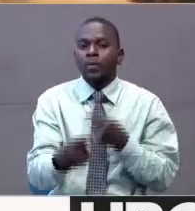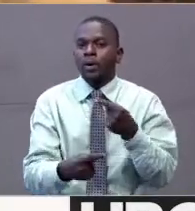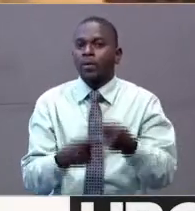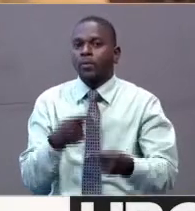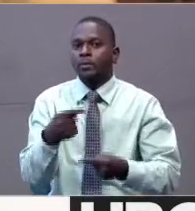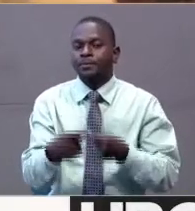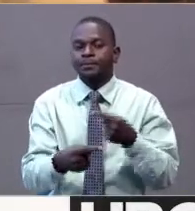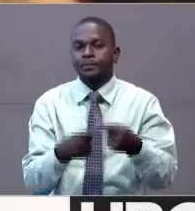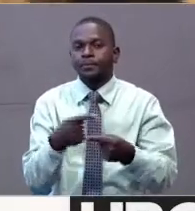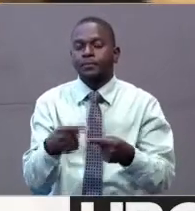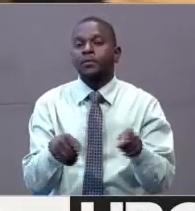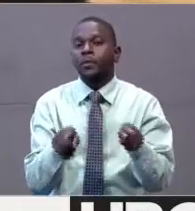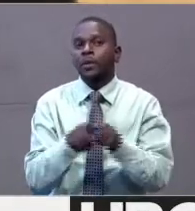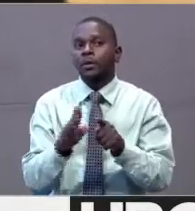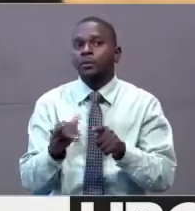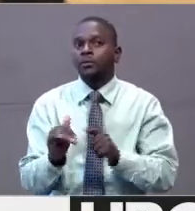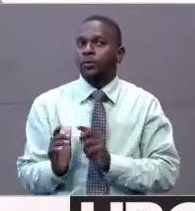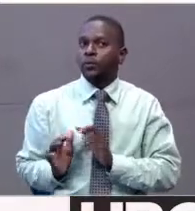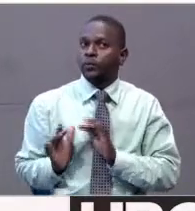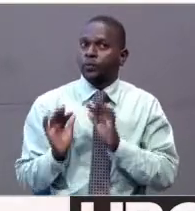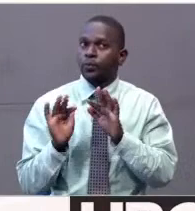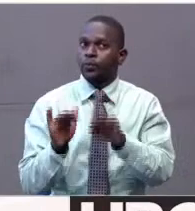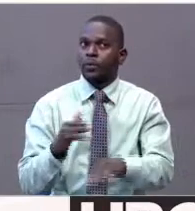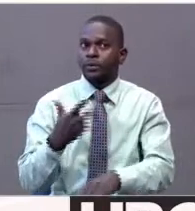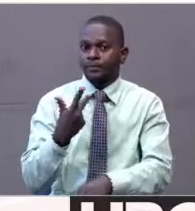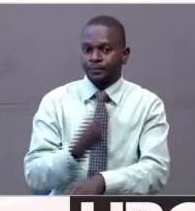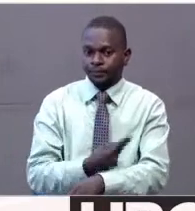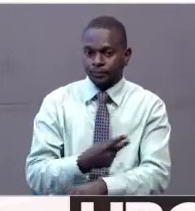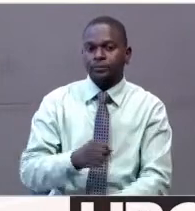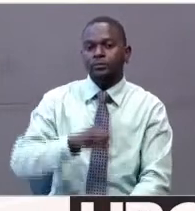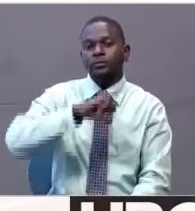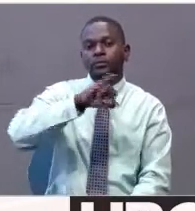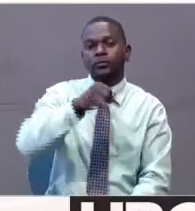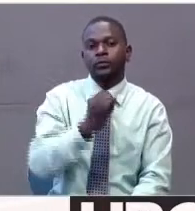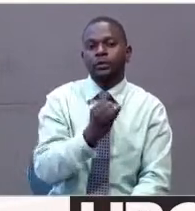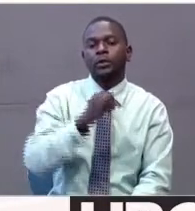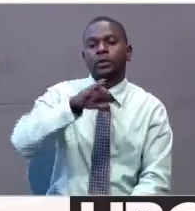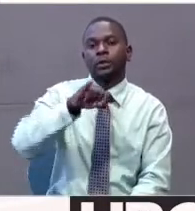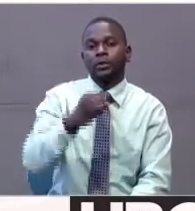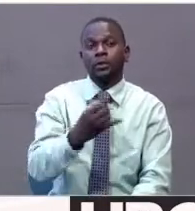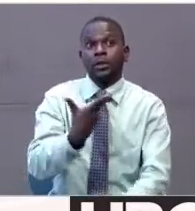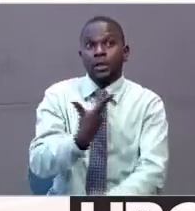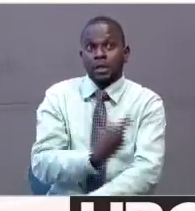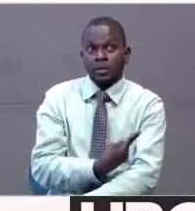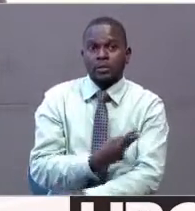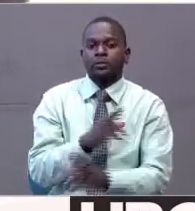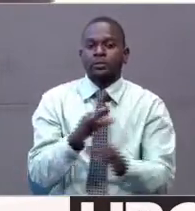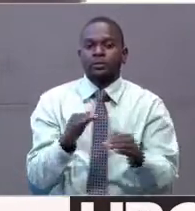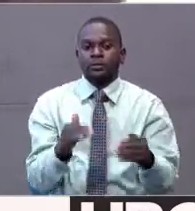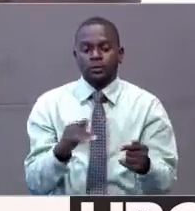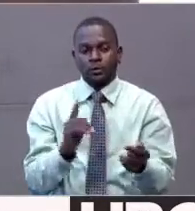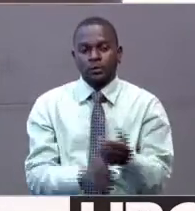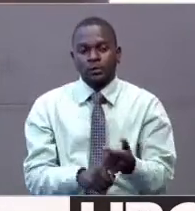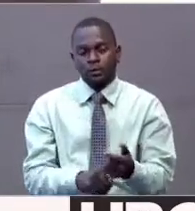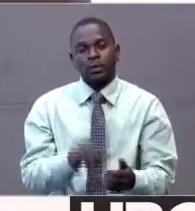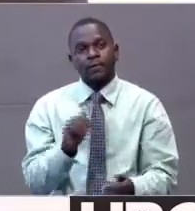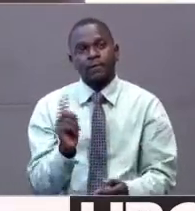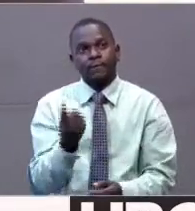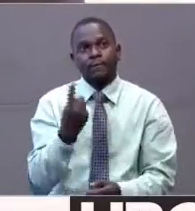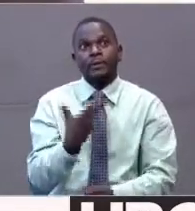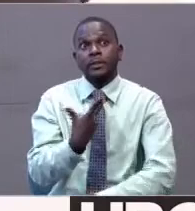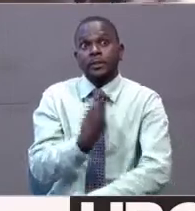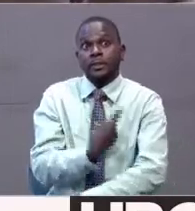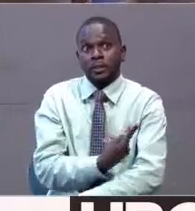ongoing. And also there is a massive turnout. Johnson and Johnson vaccines have been given to those receiving their first jabs,